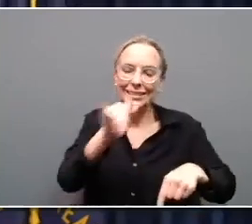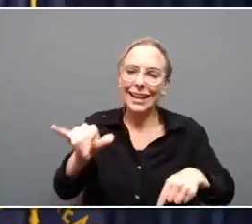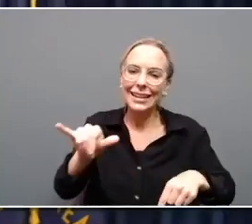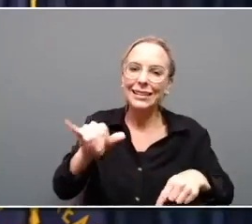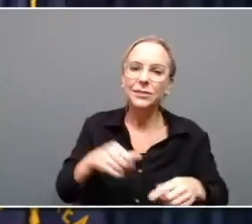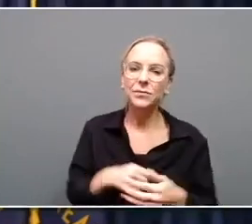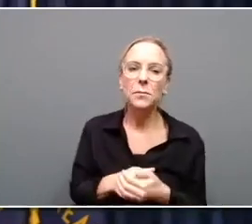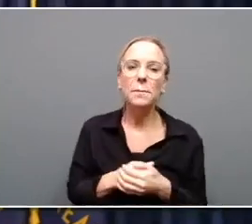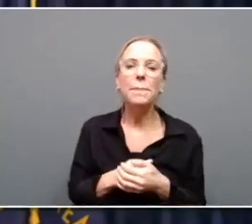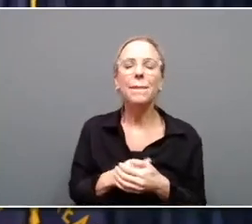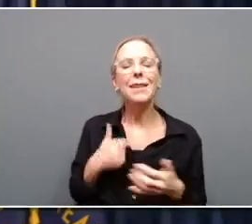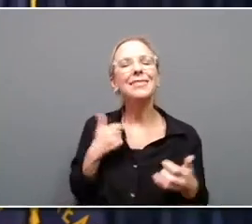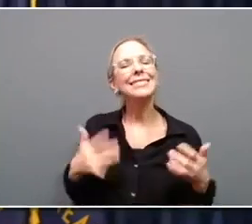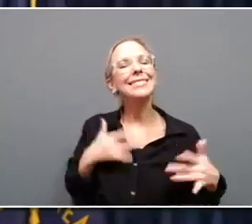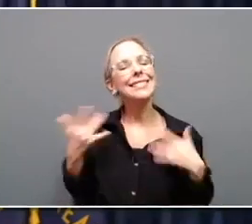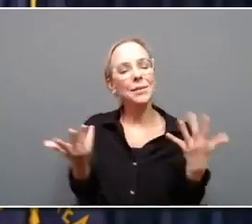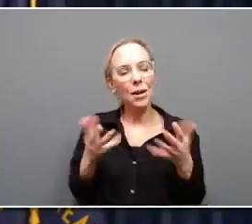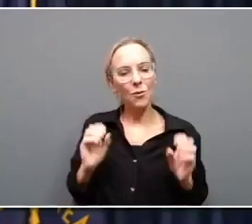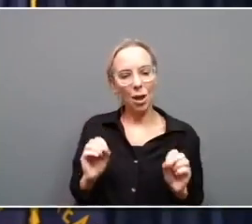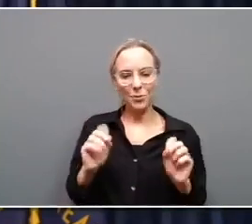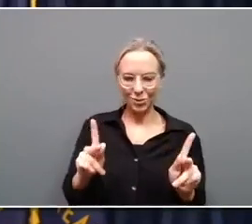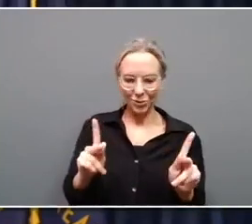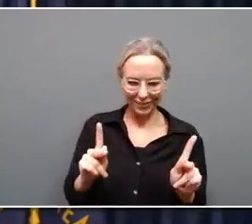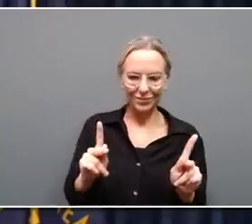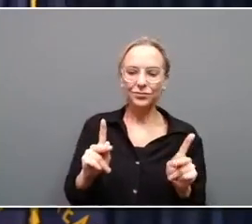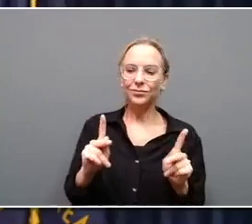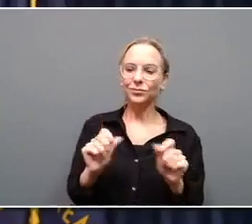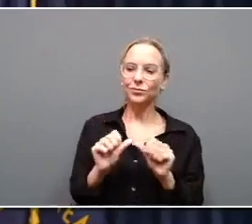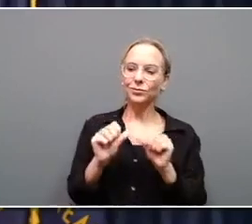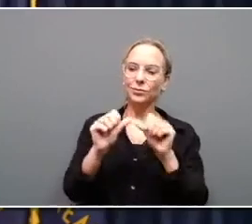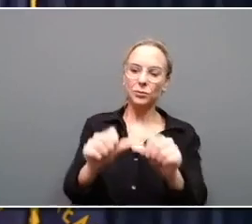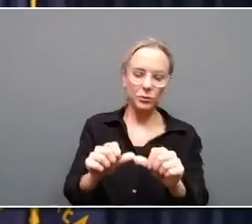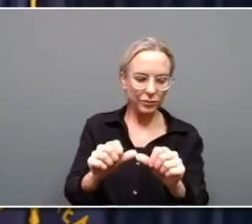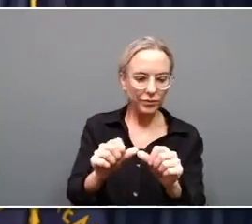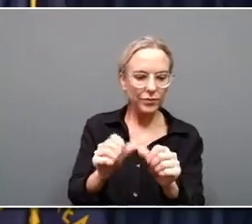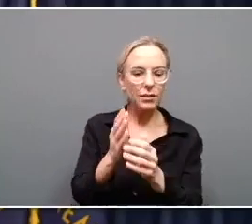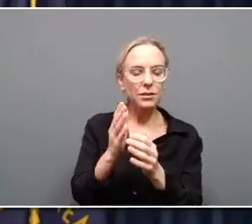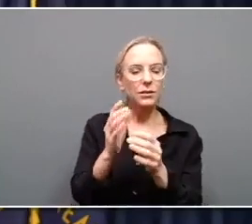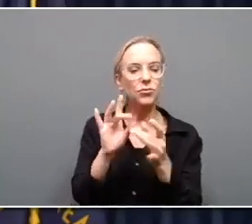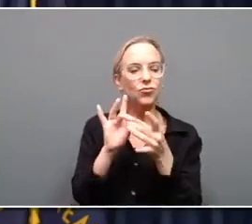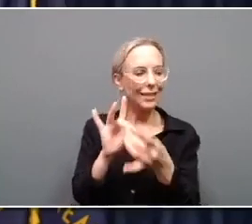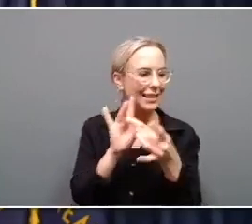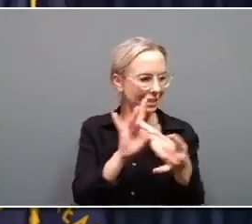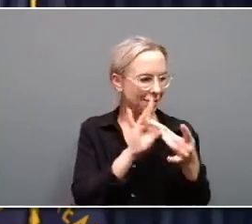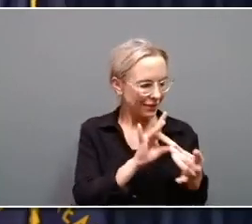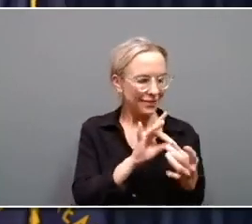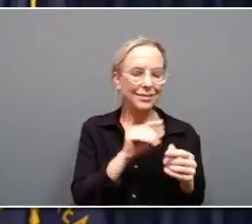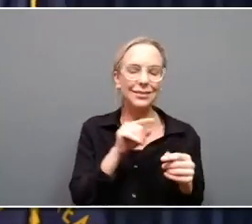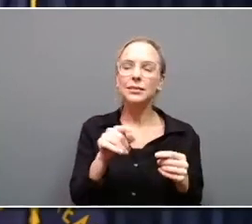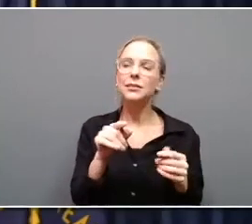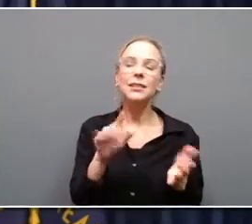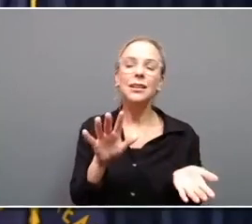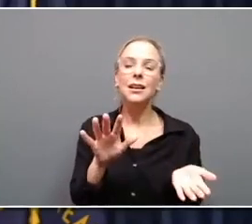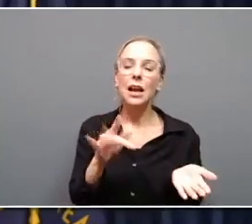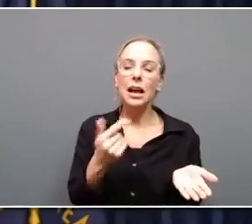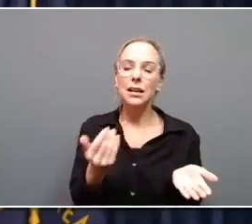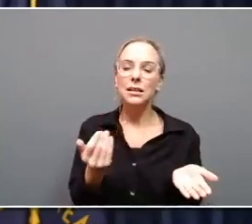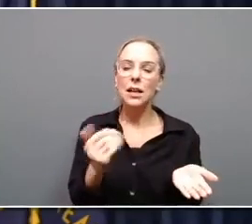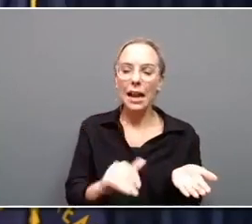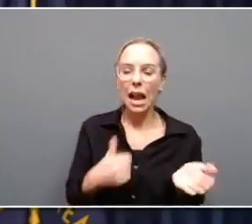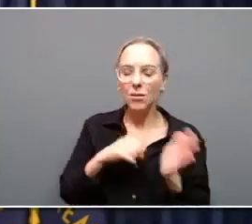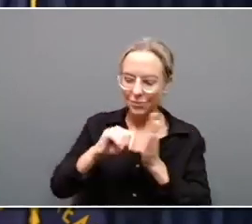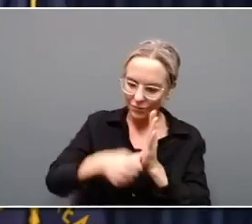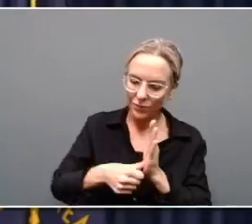Excited about the opportunity to continue some relationships. And again, I just say, watch for the